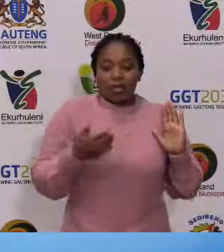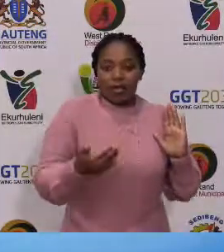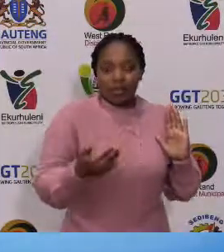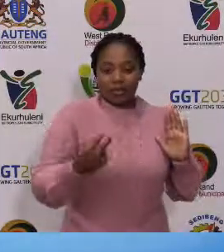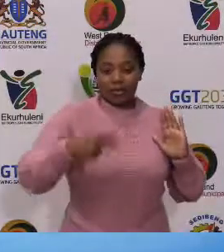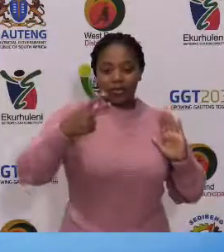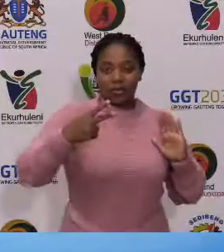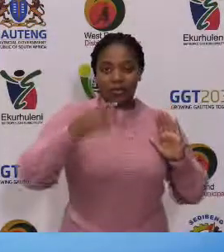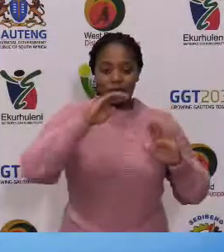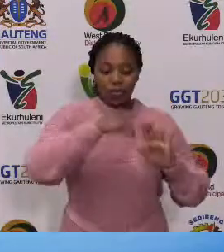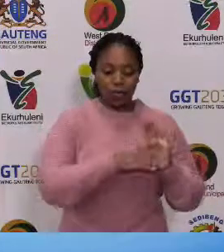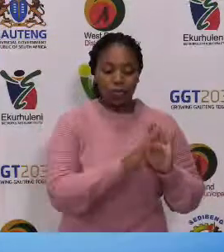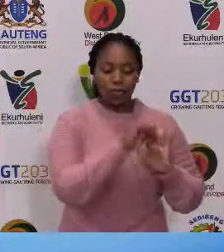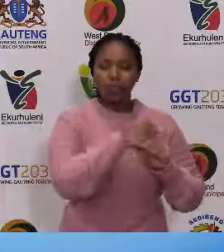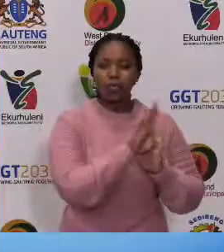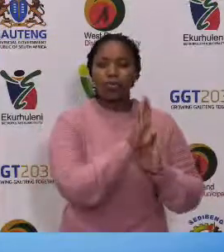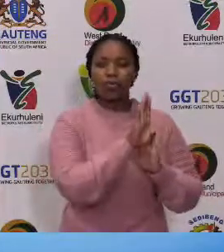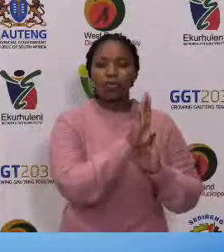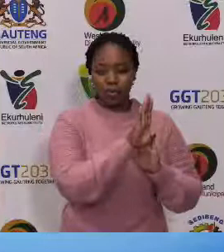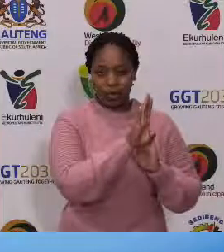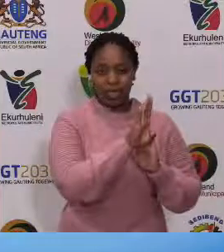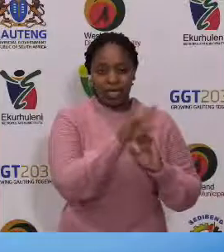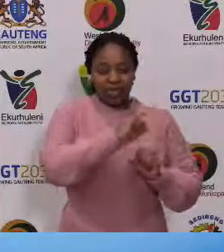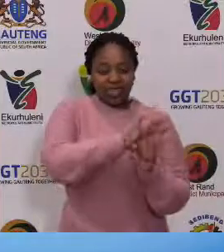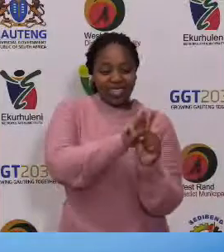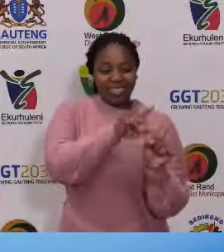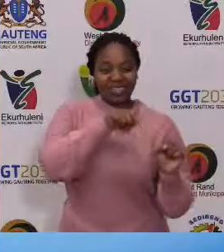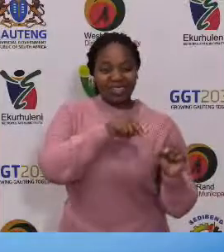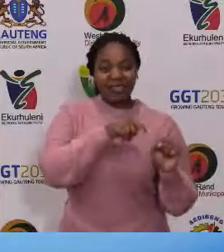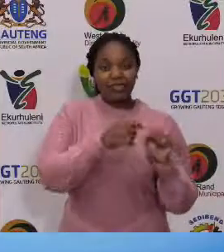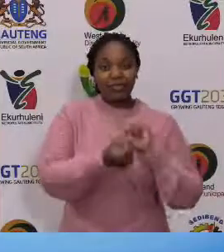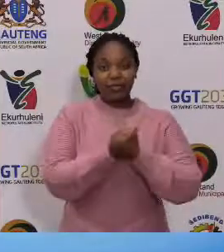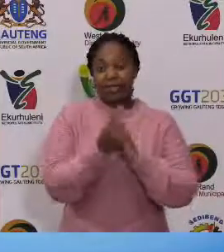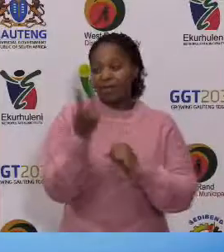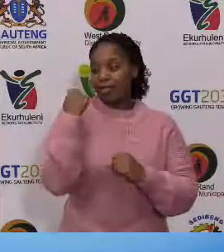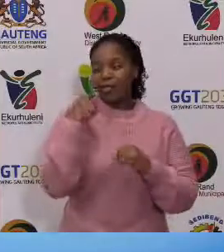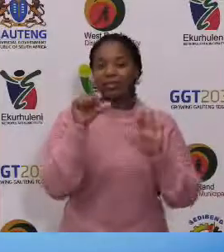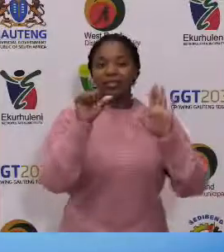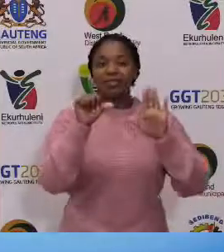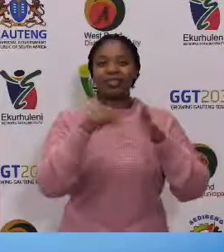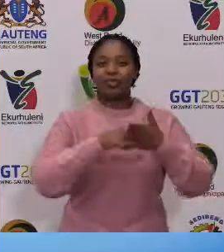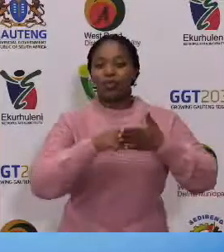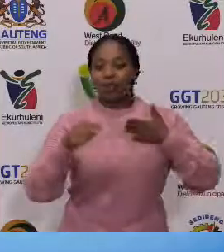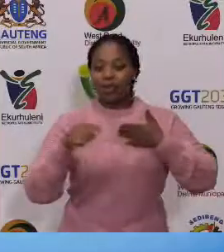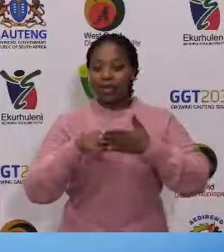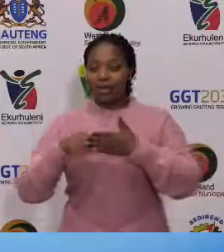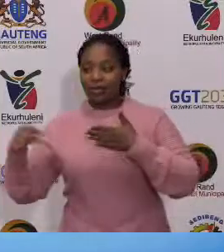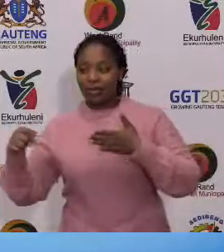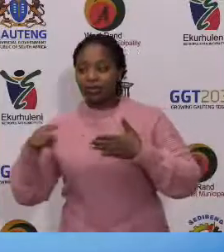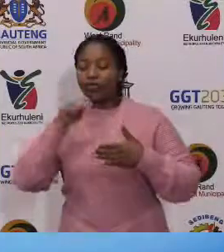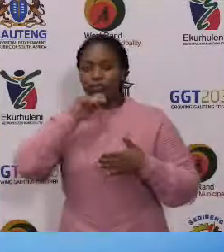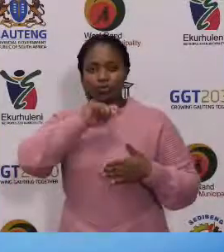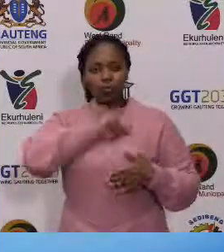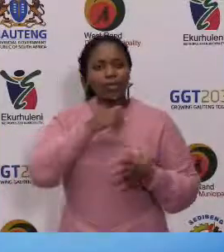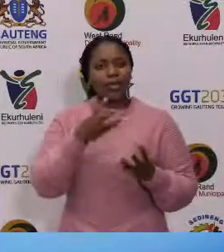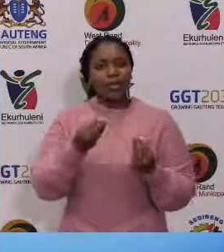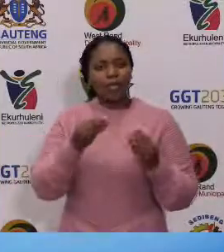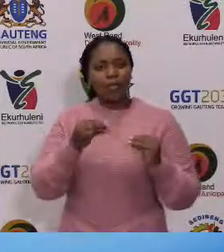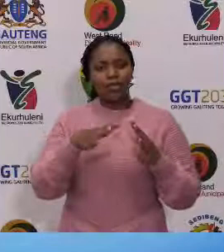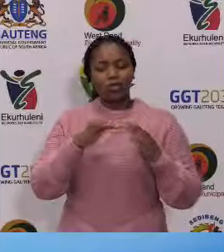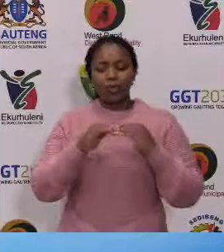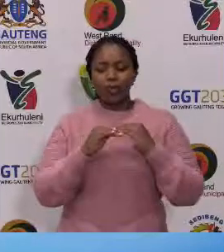pandemic, and over the last 6 weeks, the numbers have been fairly stable at